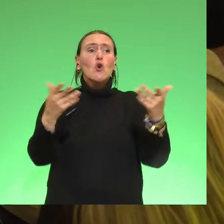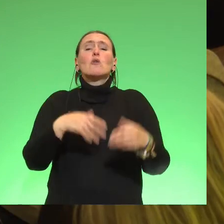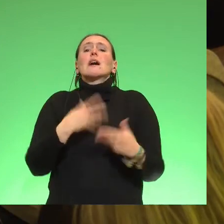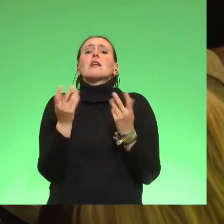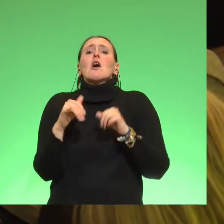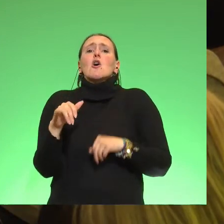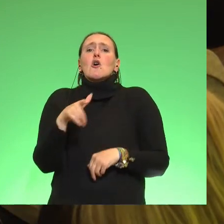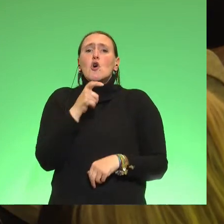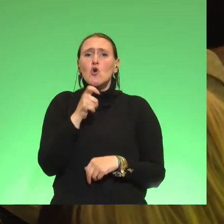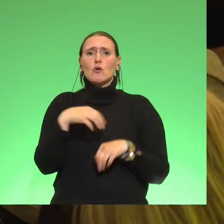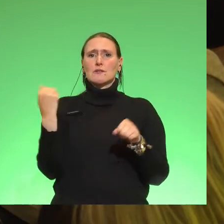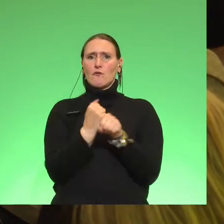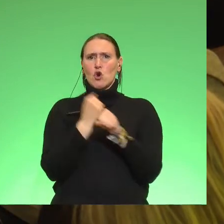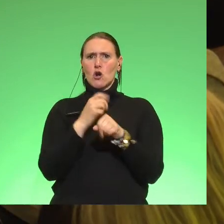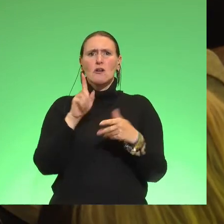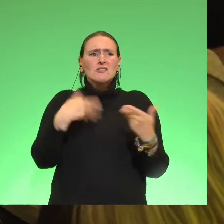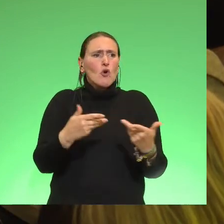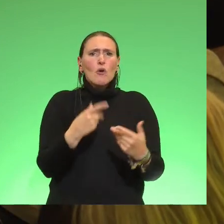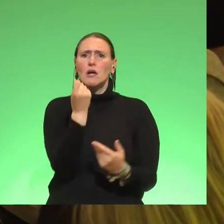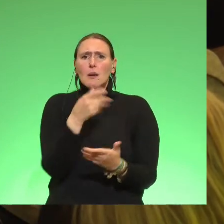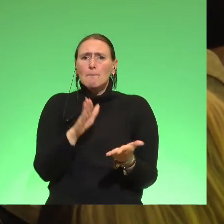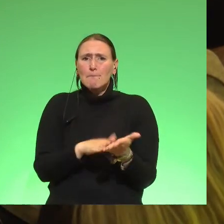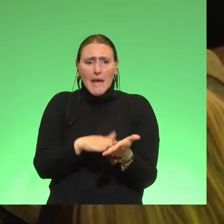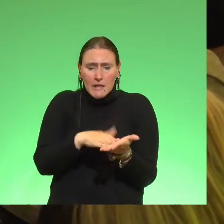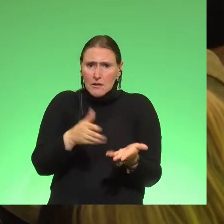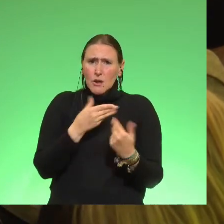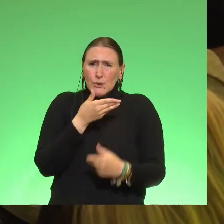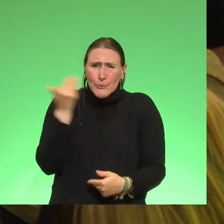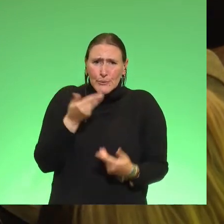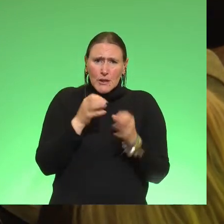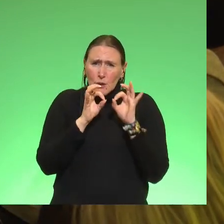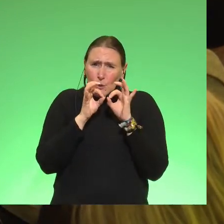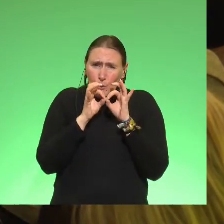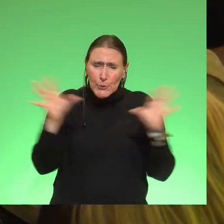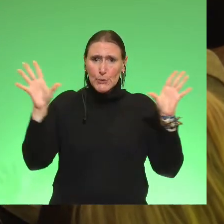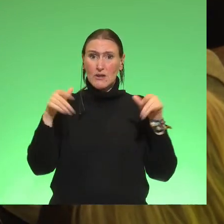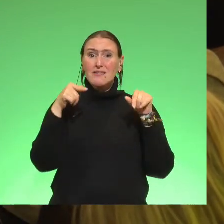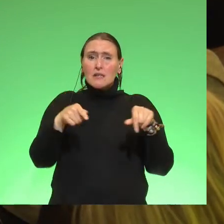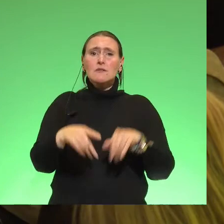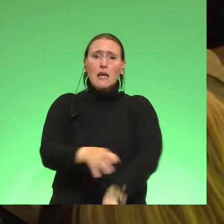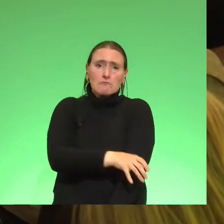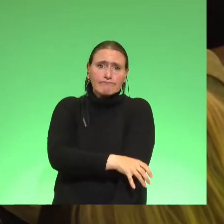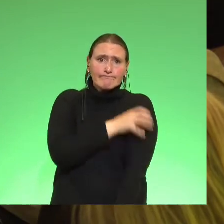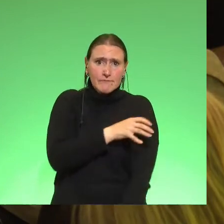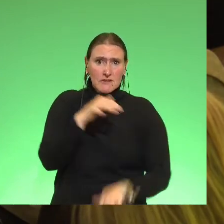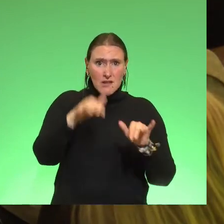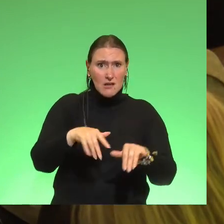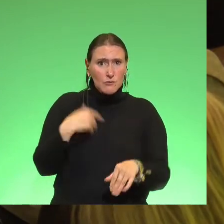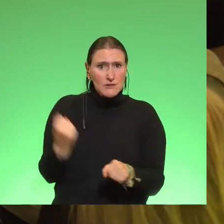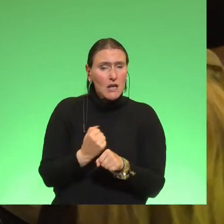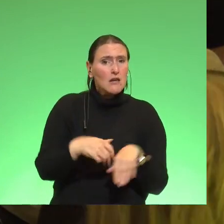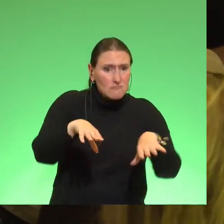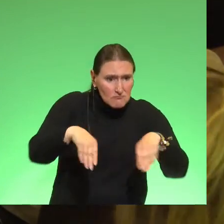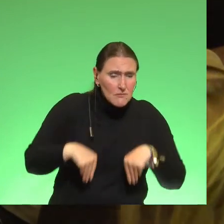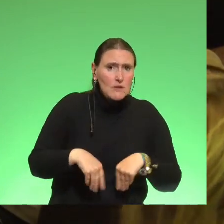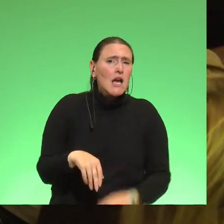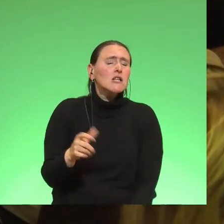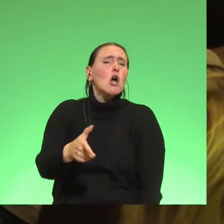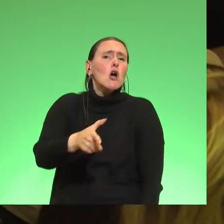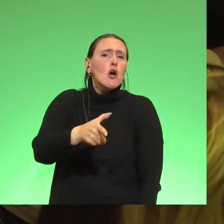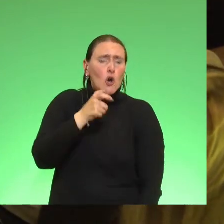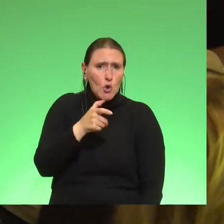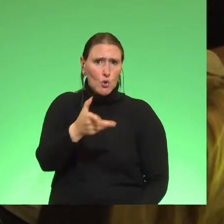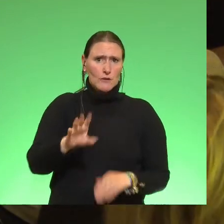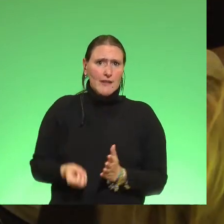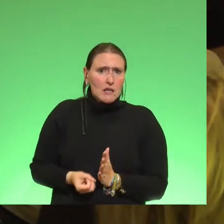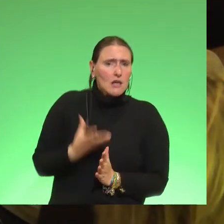unpaid labor, the emotional work, taking the risks that were taken here, the conversation that we had earlier. Who has to sort of bear